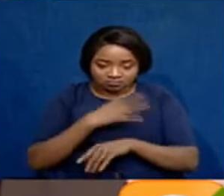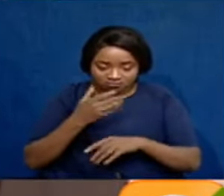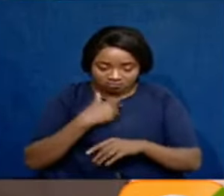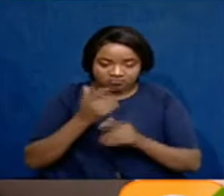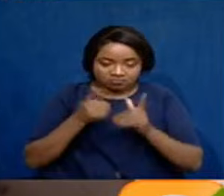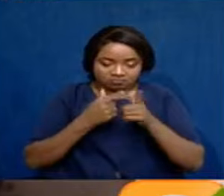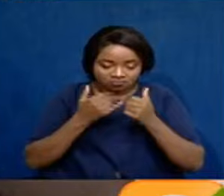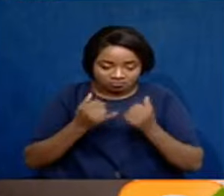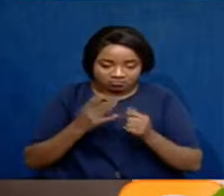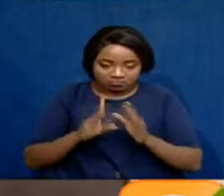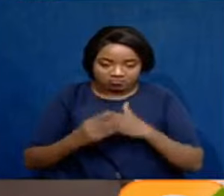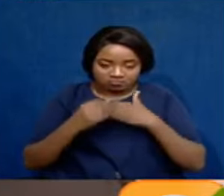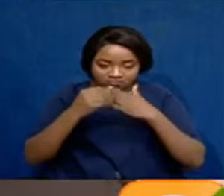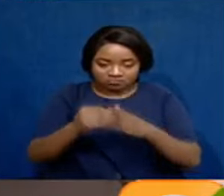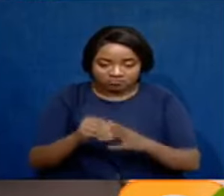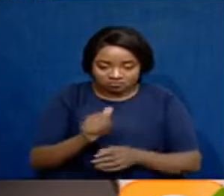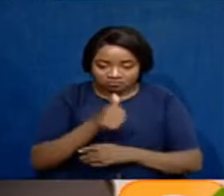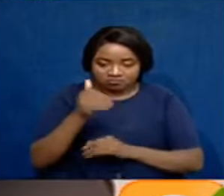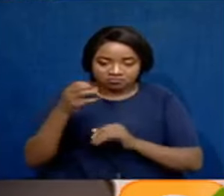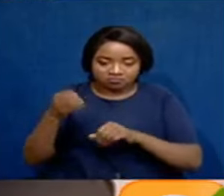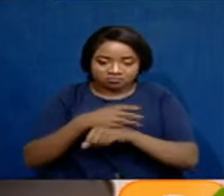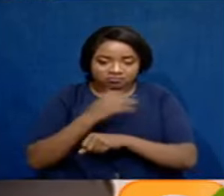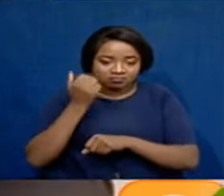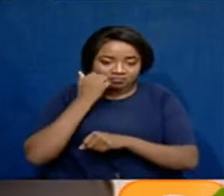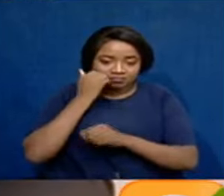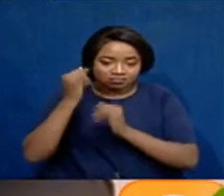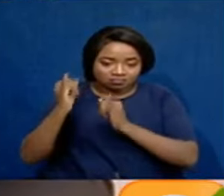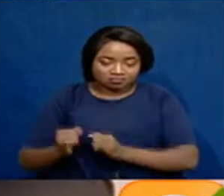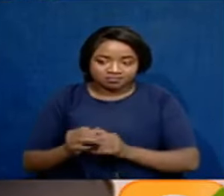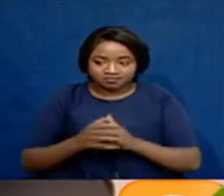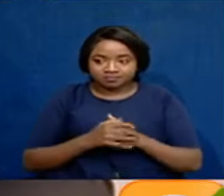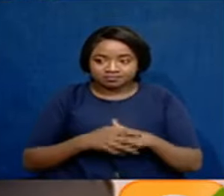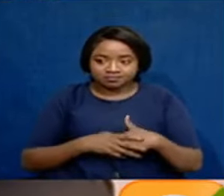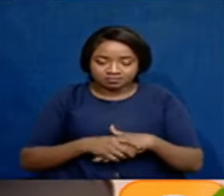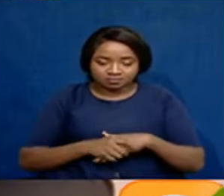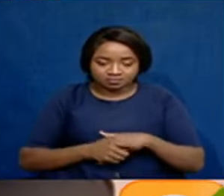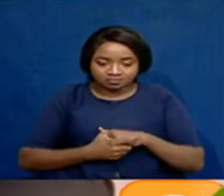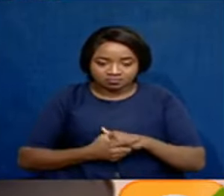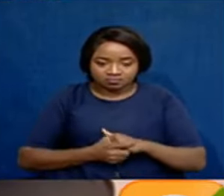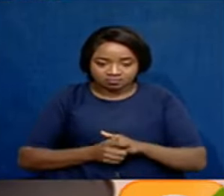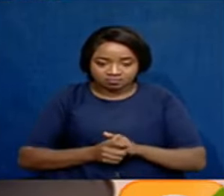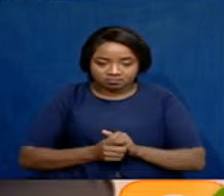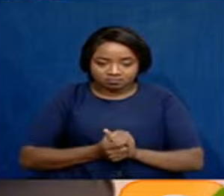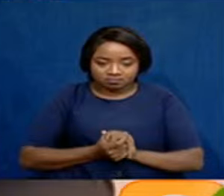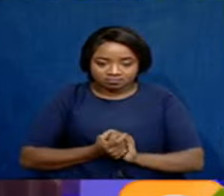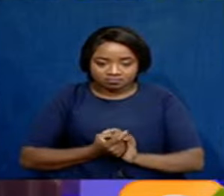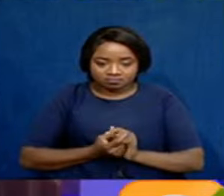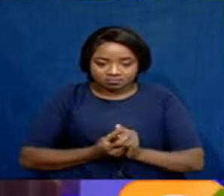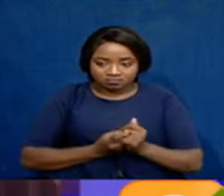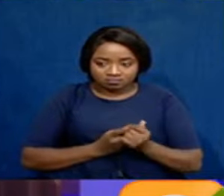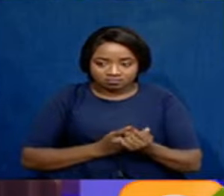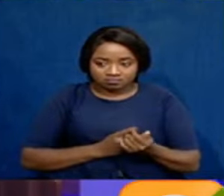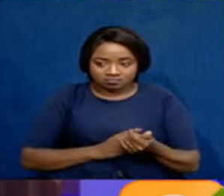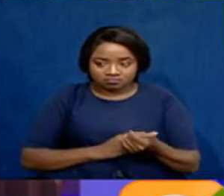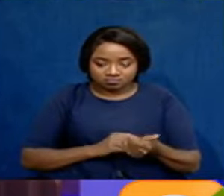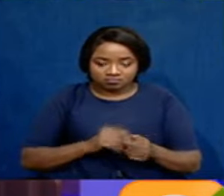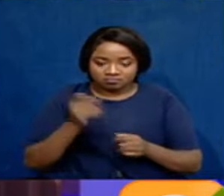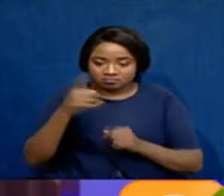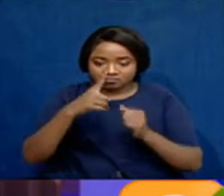health promotion, education, awareness for prostate cancer. All right. Yeah. So, Joseph, how much will you be providing come